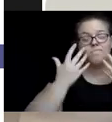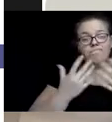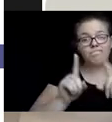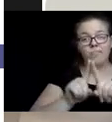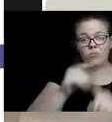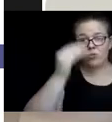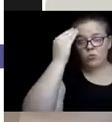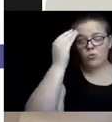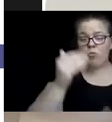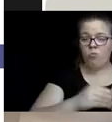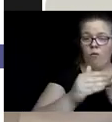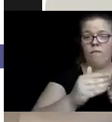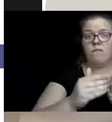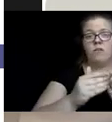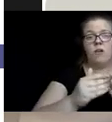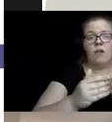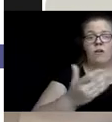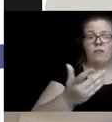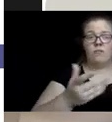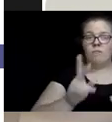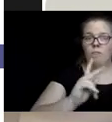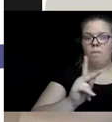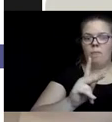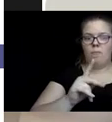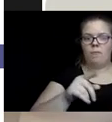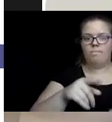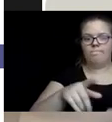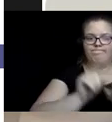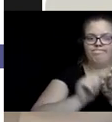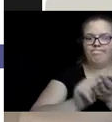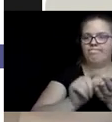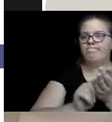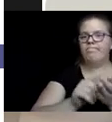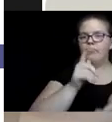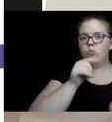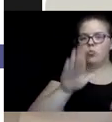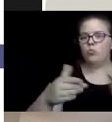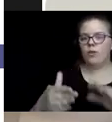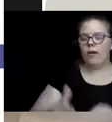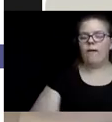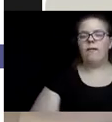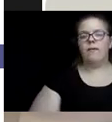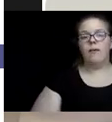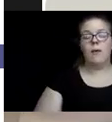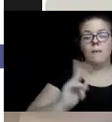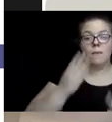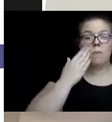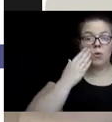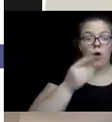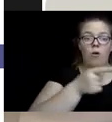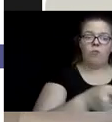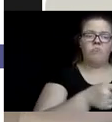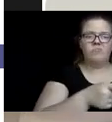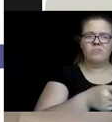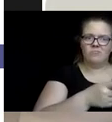very often obituaries are put in the paper. And guess what? People then know that that person has lost a loved one,